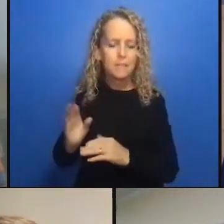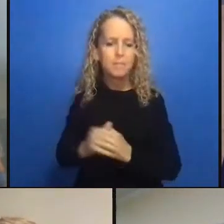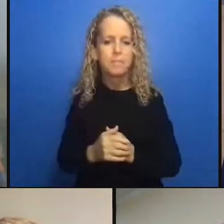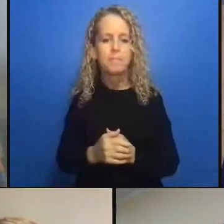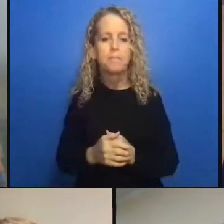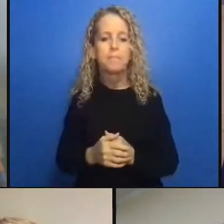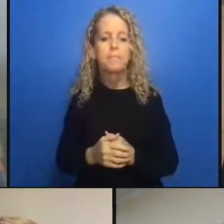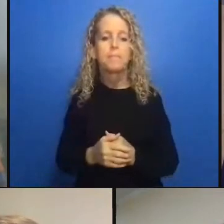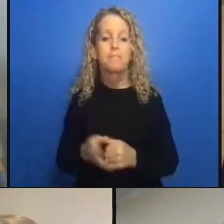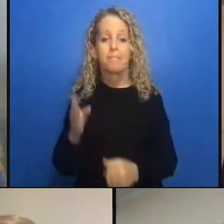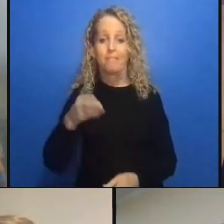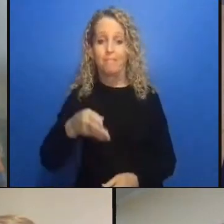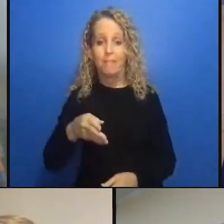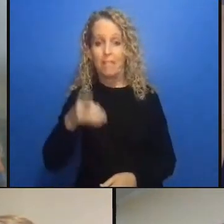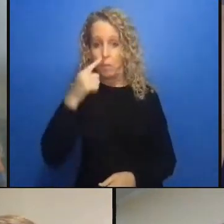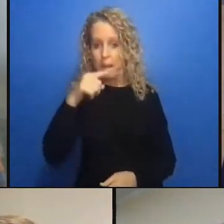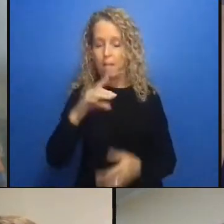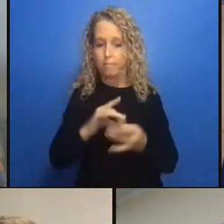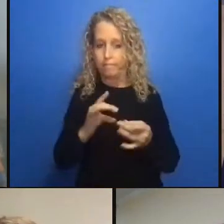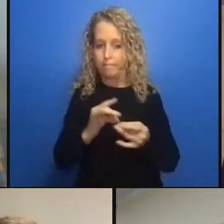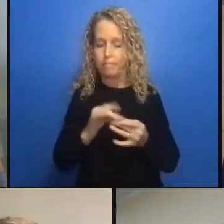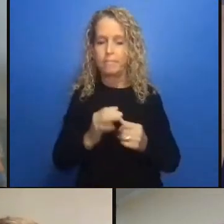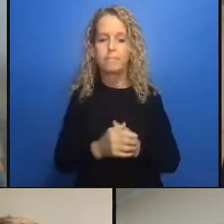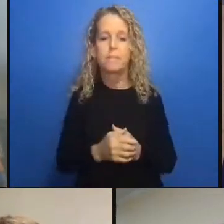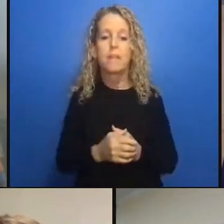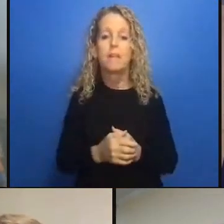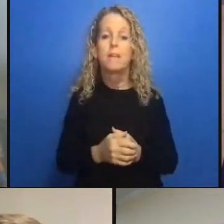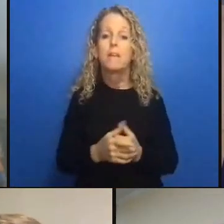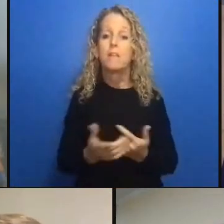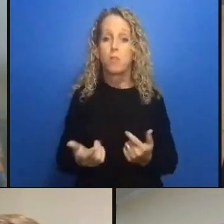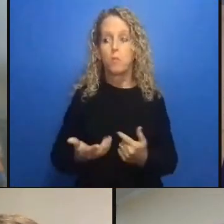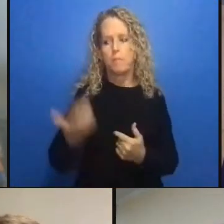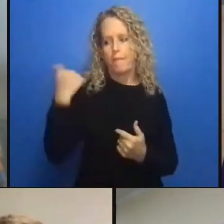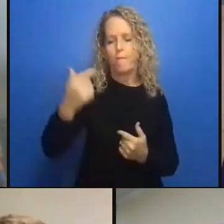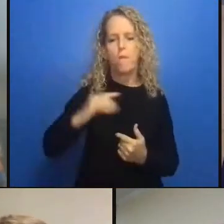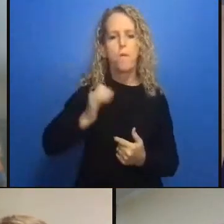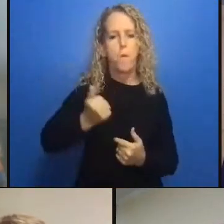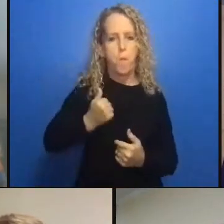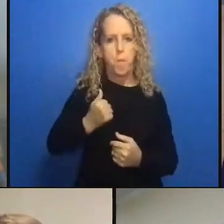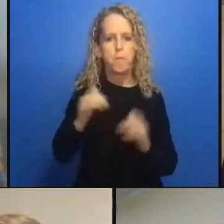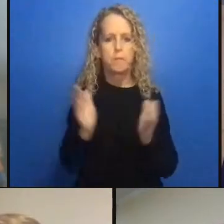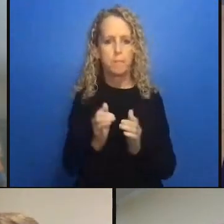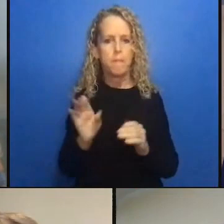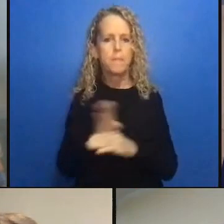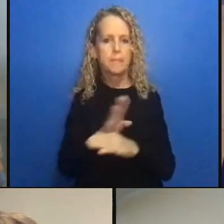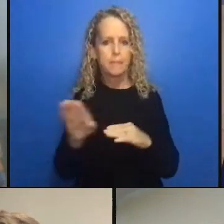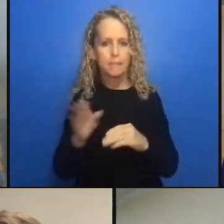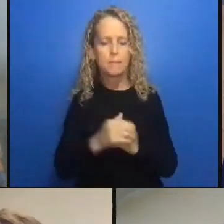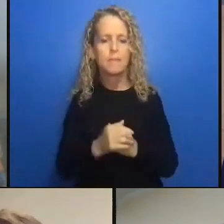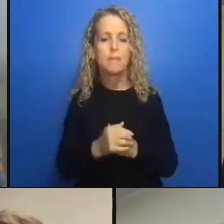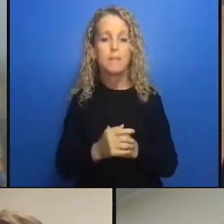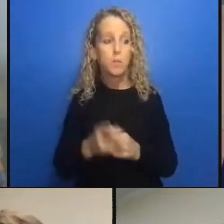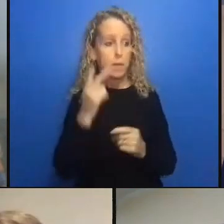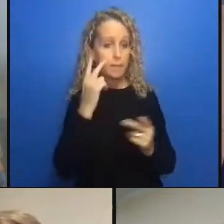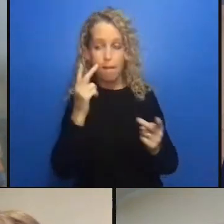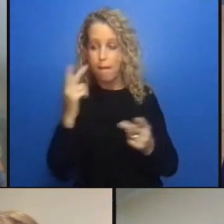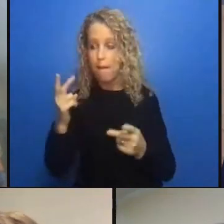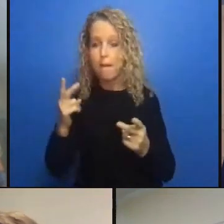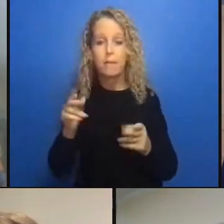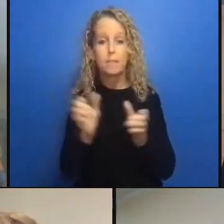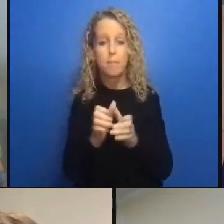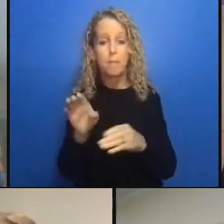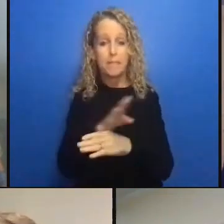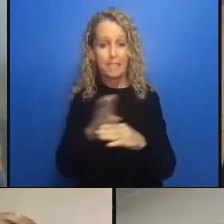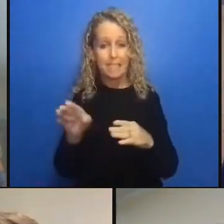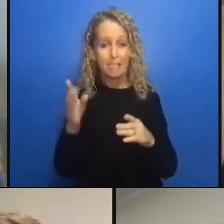small business owner. And so as I watched small businesses trying to navigate COVID, I was just celebrating all of their wins when it came